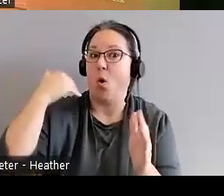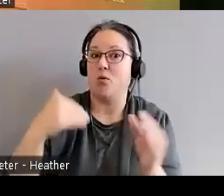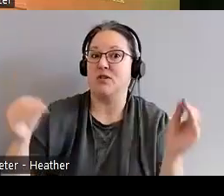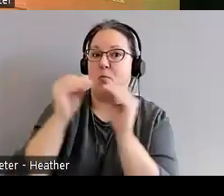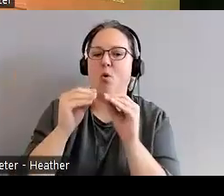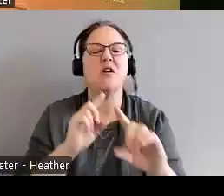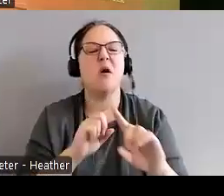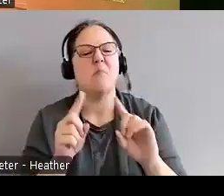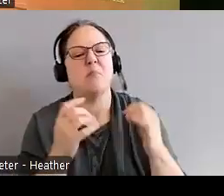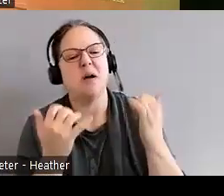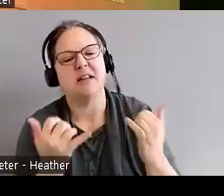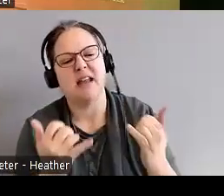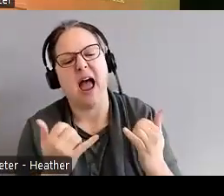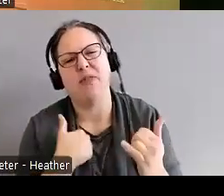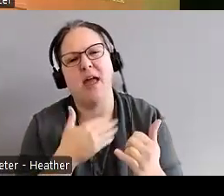technological advance in